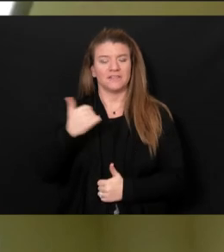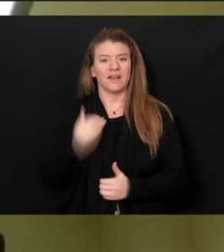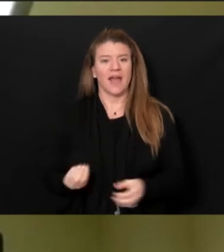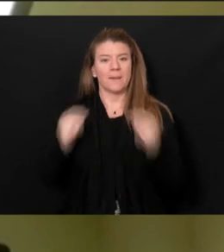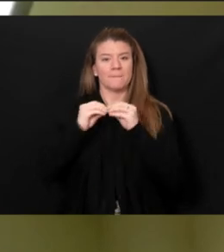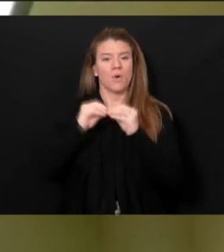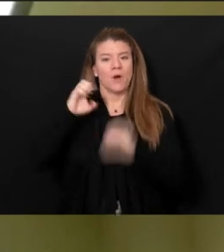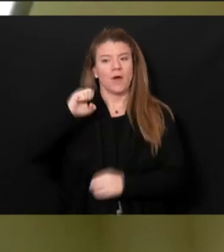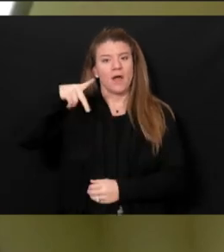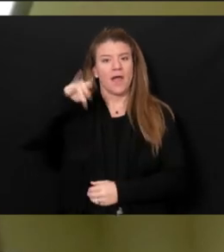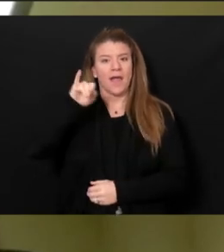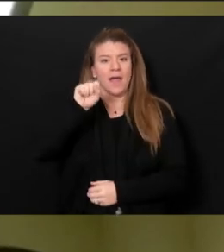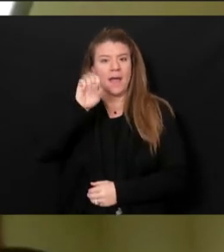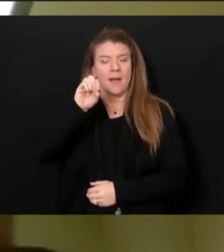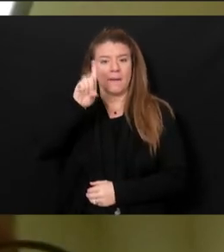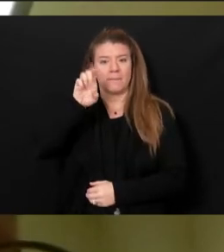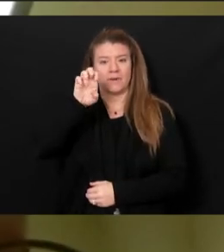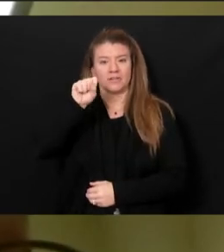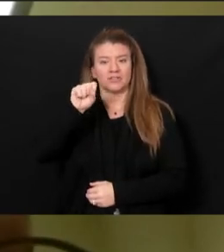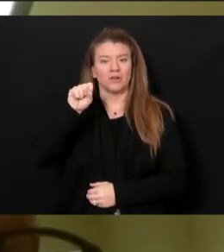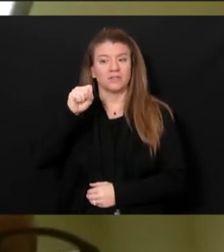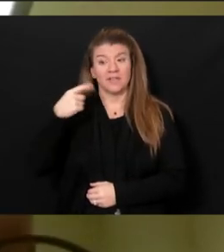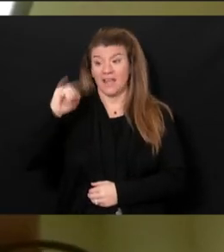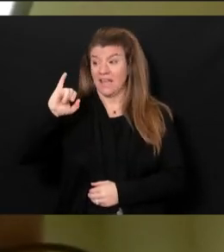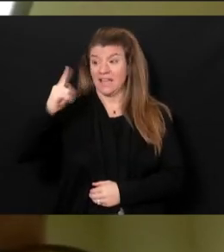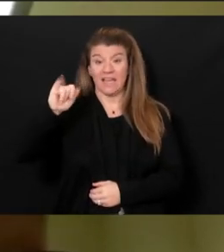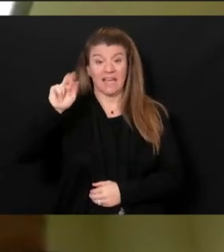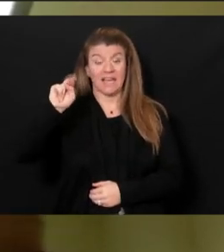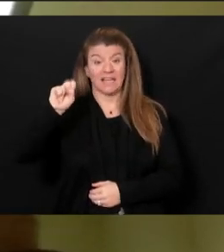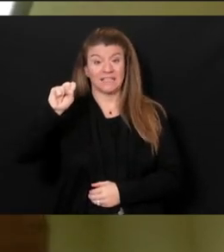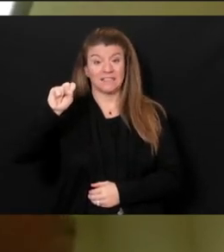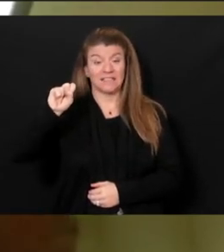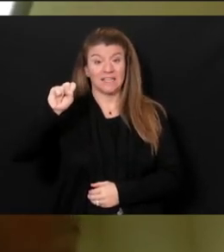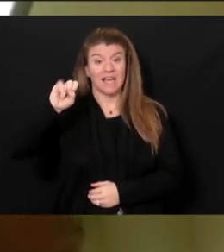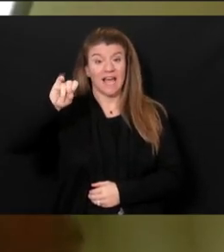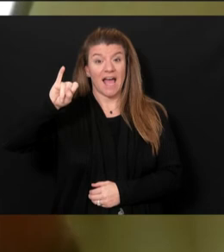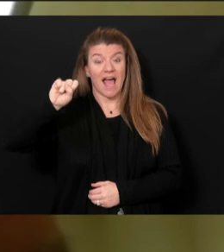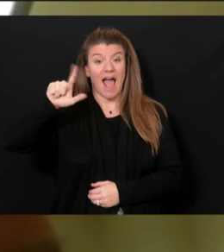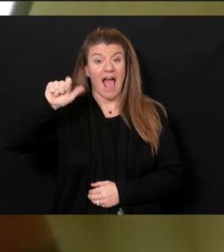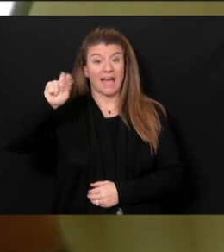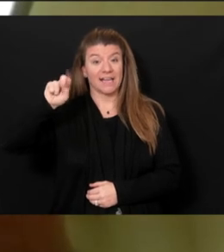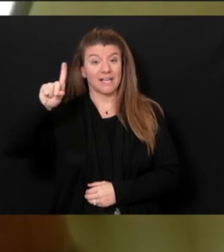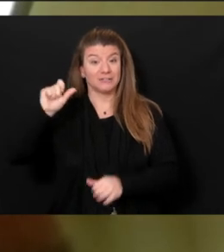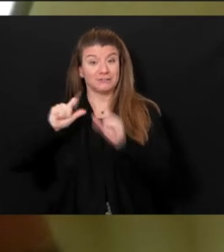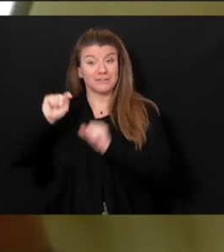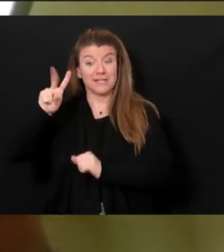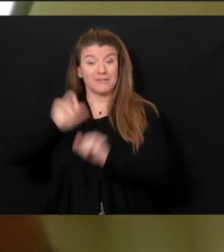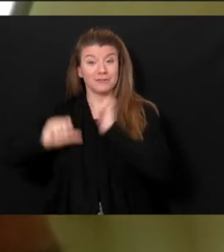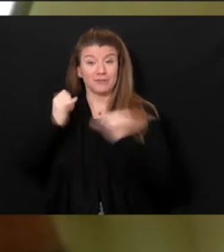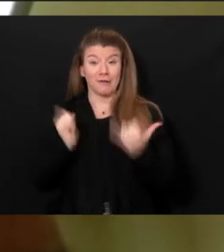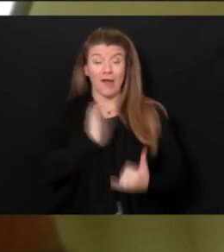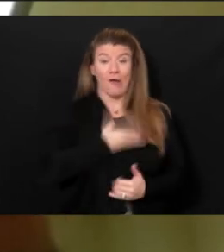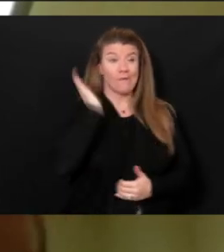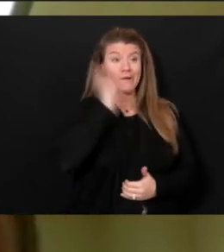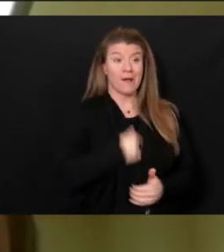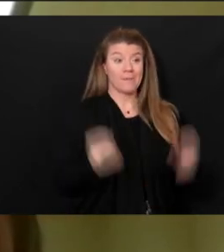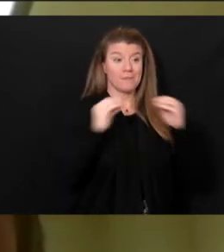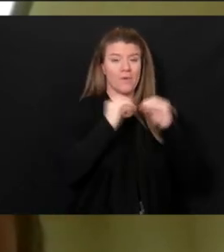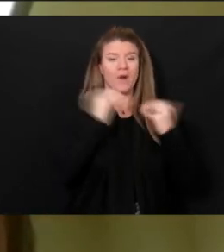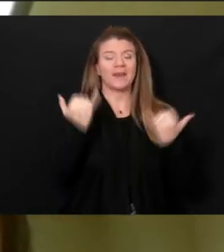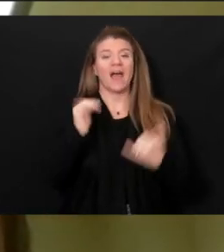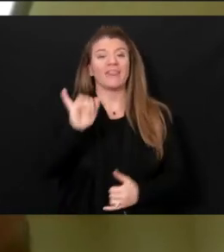entire run of Gilligan's Island, according to the Sunday Gazette Mail. My question is, the six counties